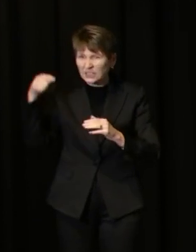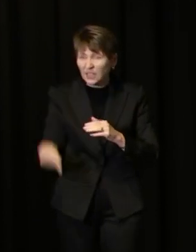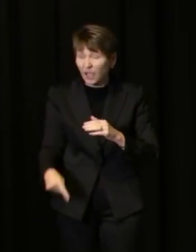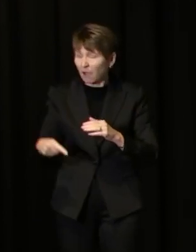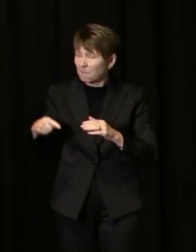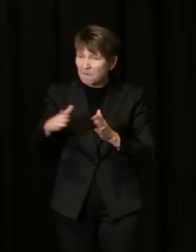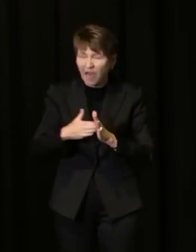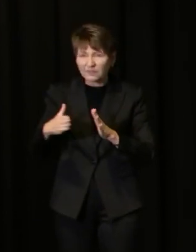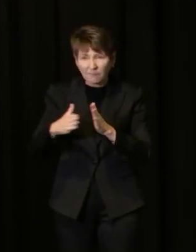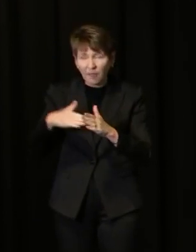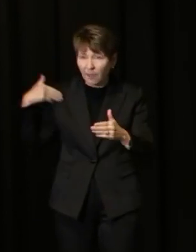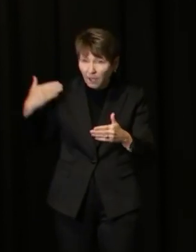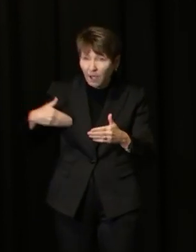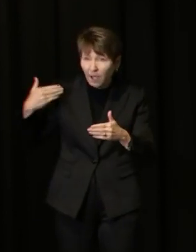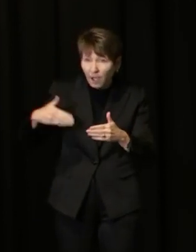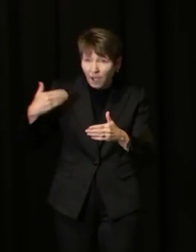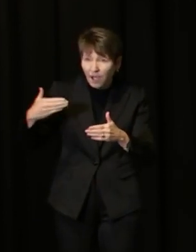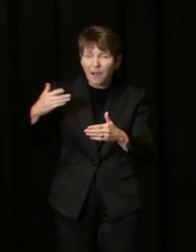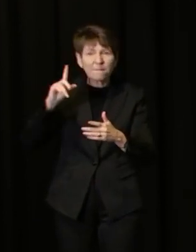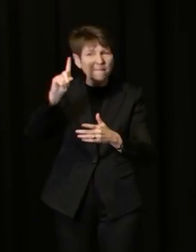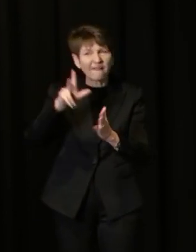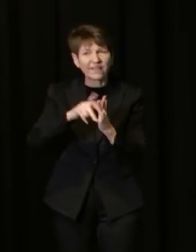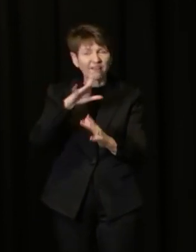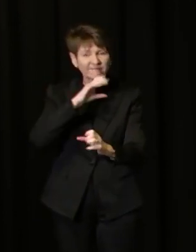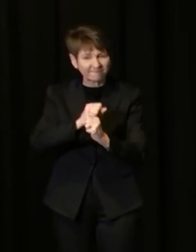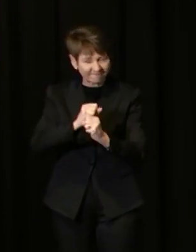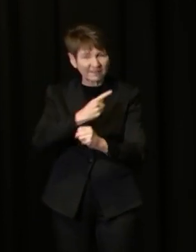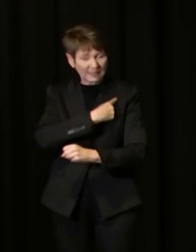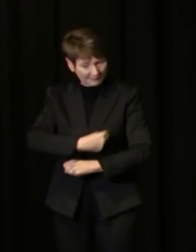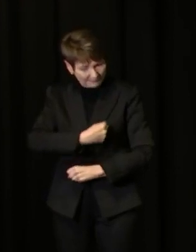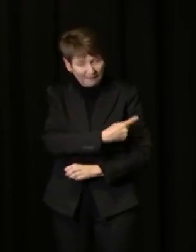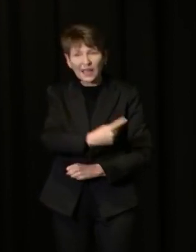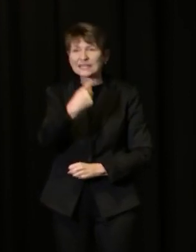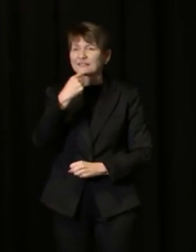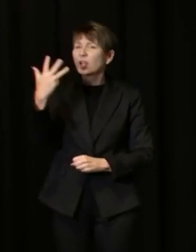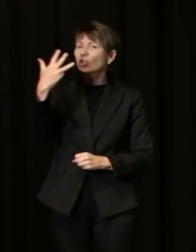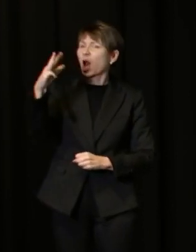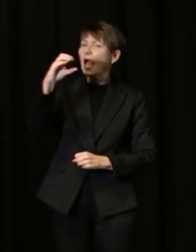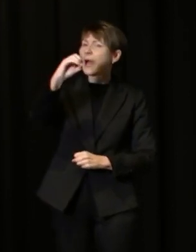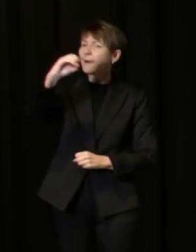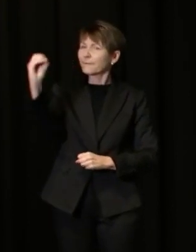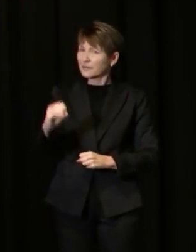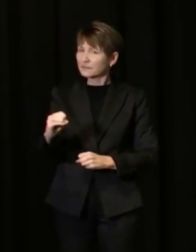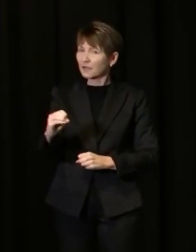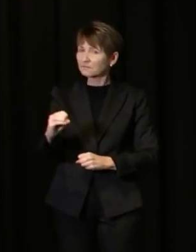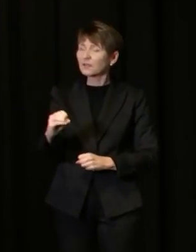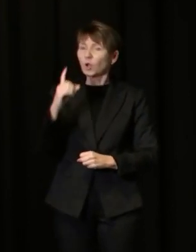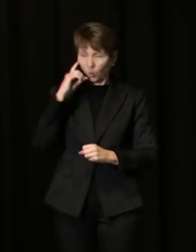said last week, when we got to 90%, we wanted as few rules as possible. That's exactly what we are going to